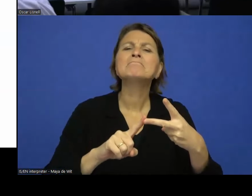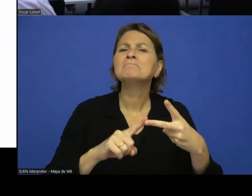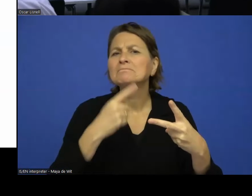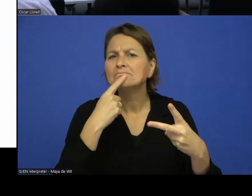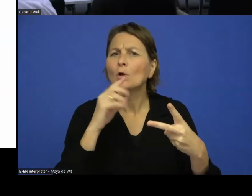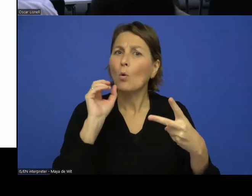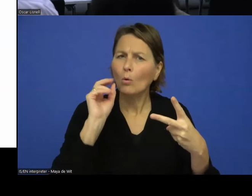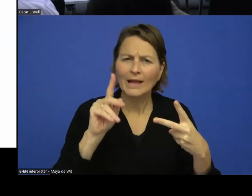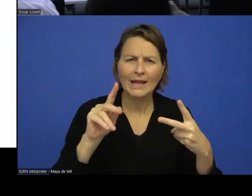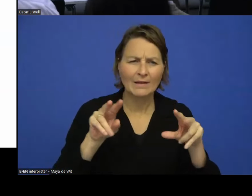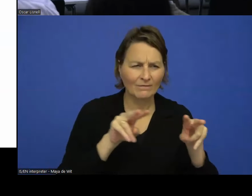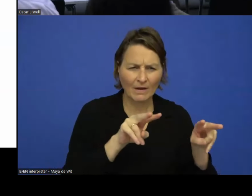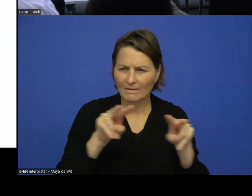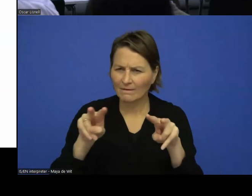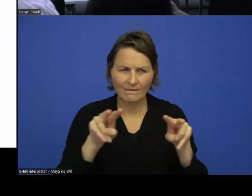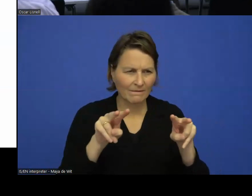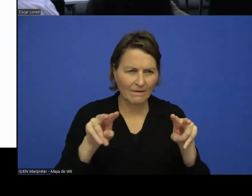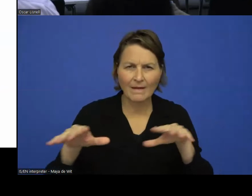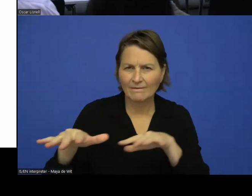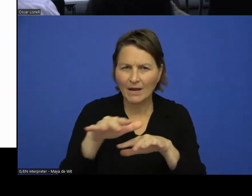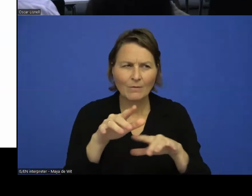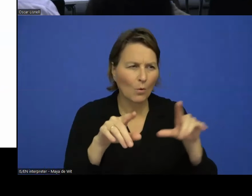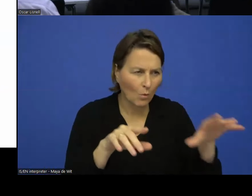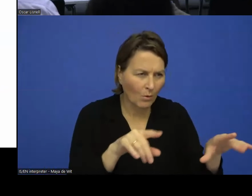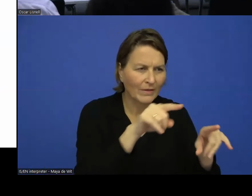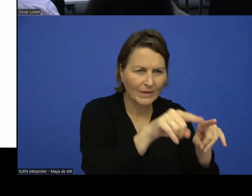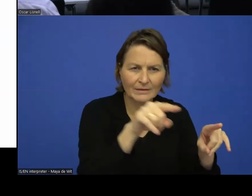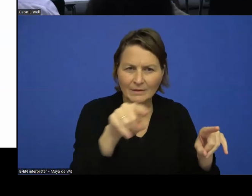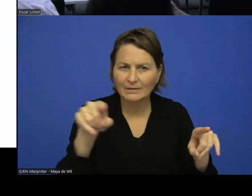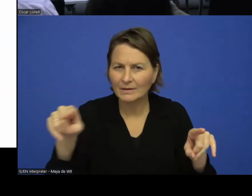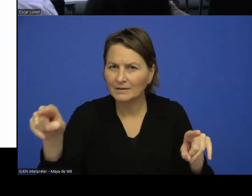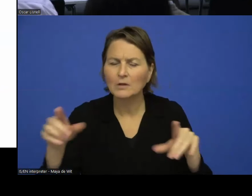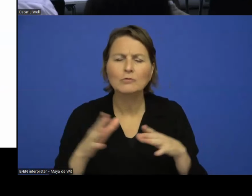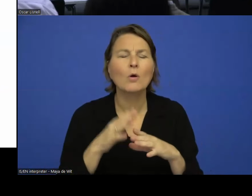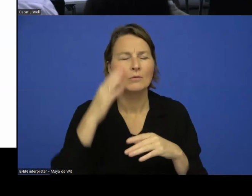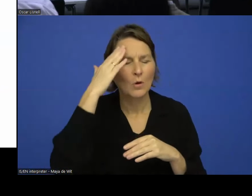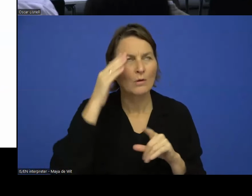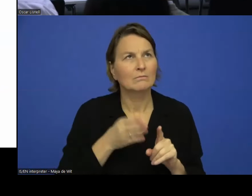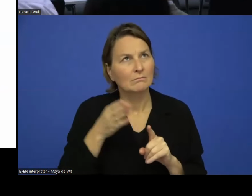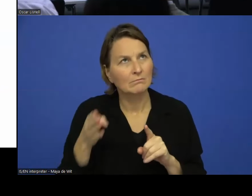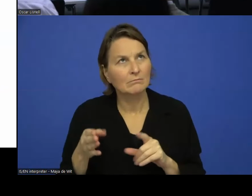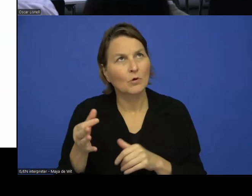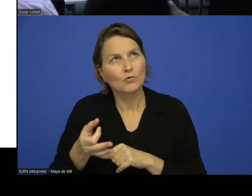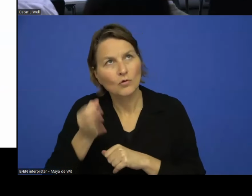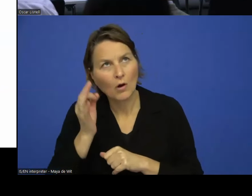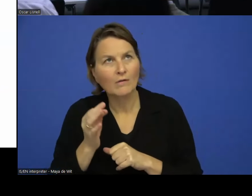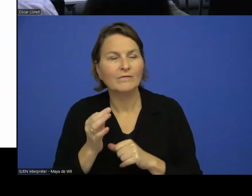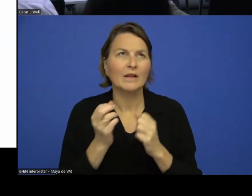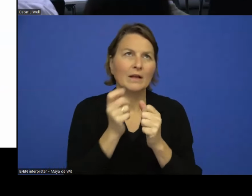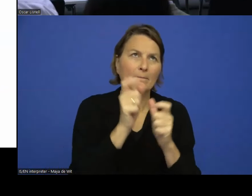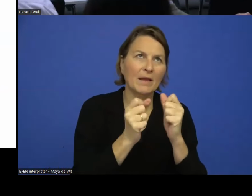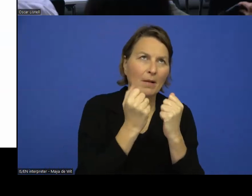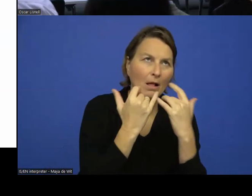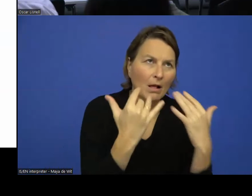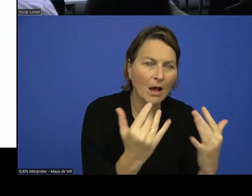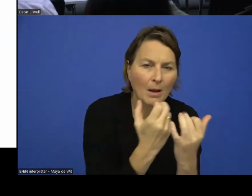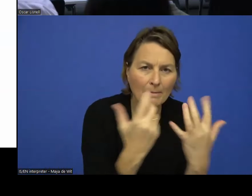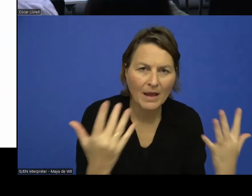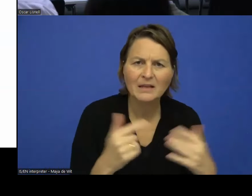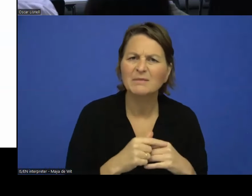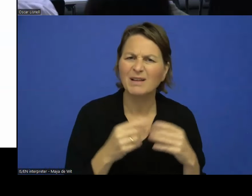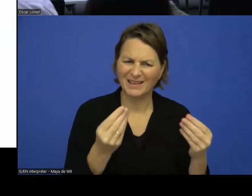the environment and we know what's what, and we have some coffee next to you and so many people in front of you, how do you convey this